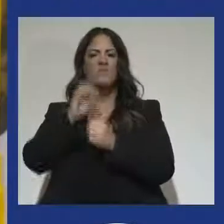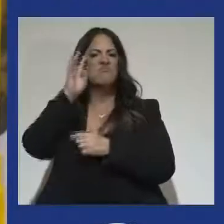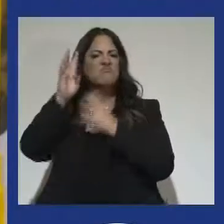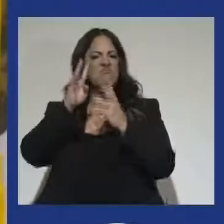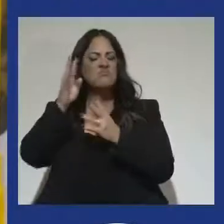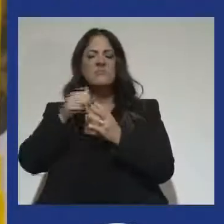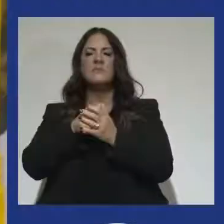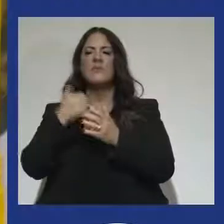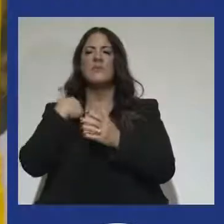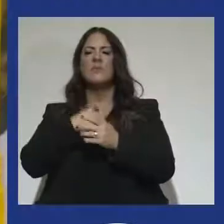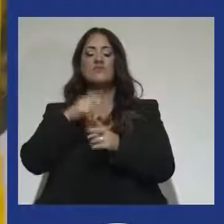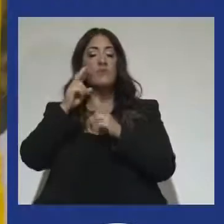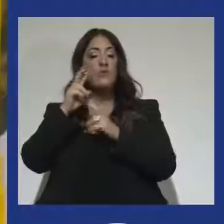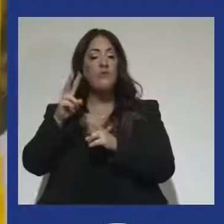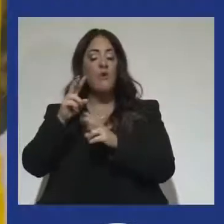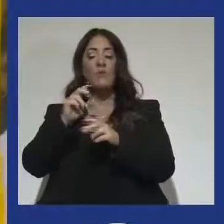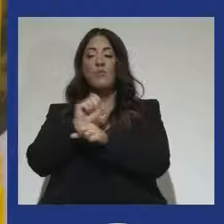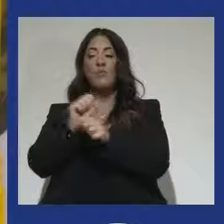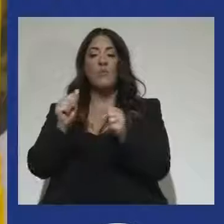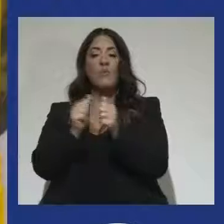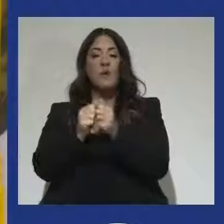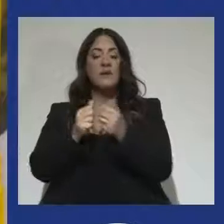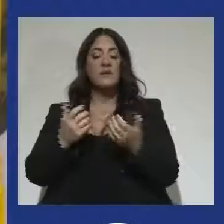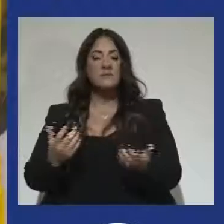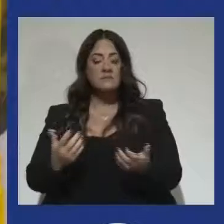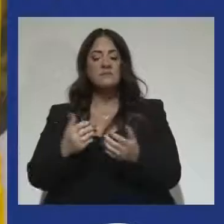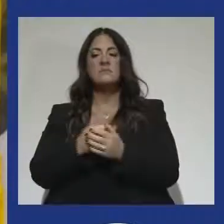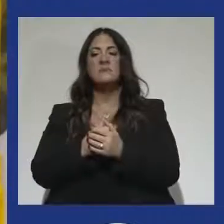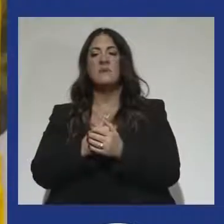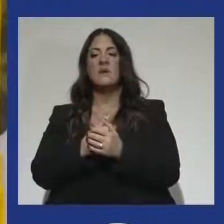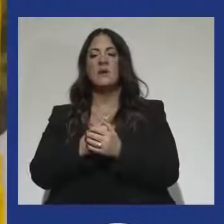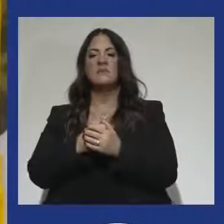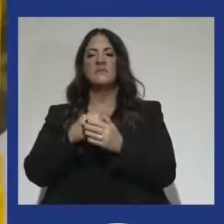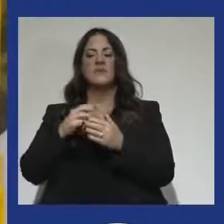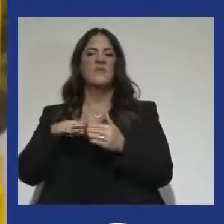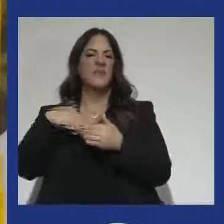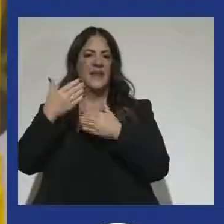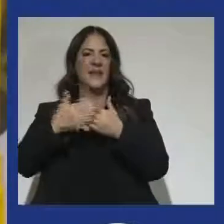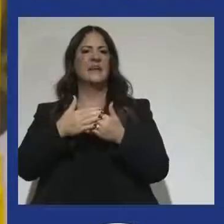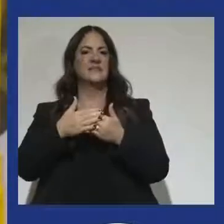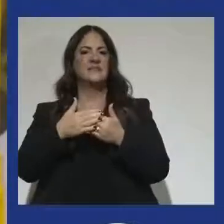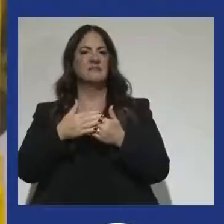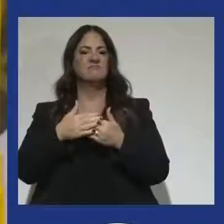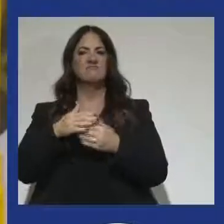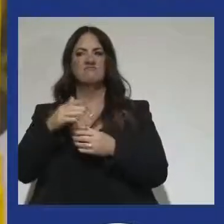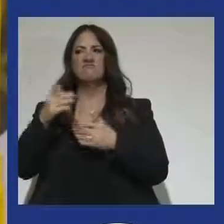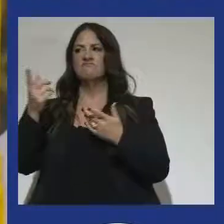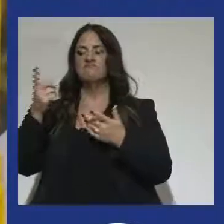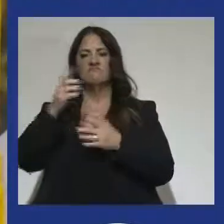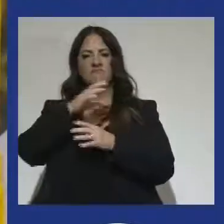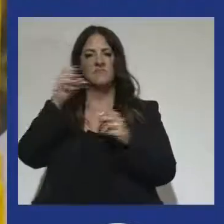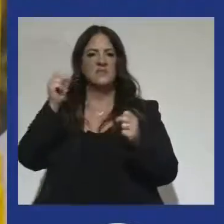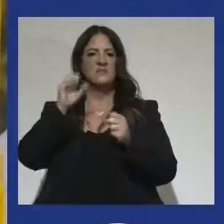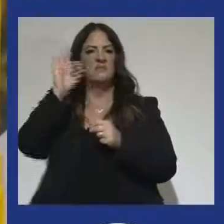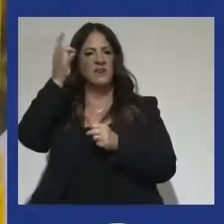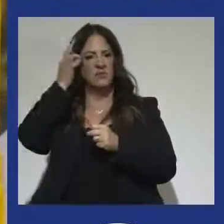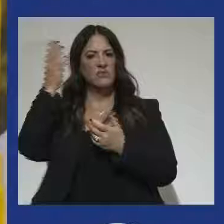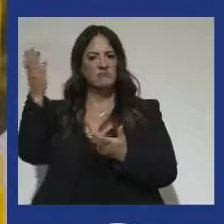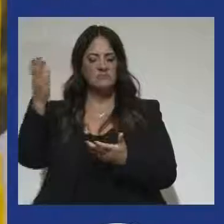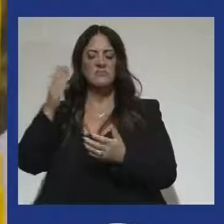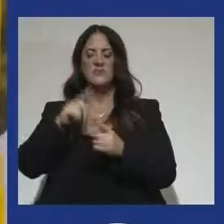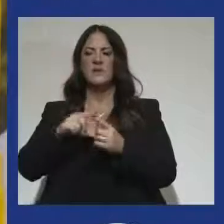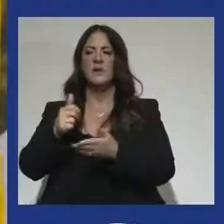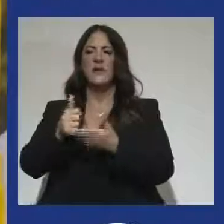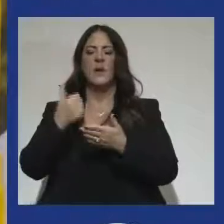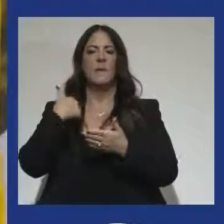We look forward to working with the next administration at the federal level on different ways that we